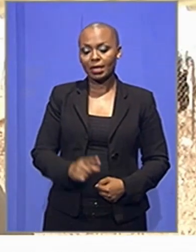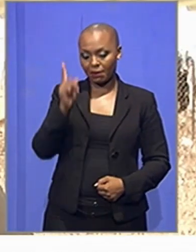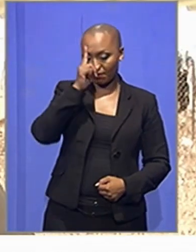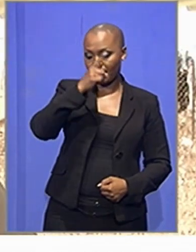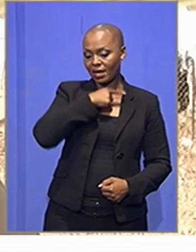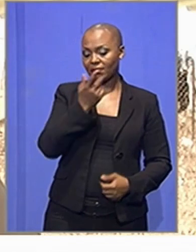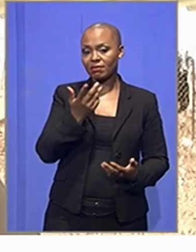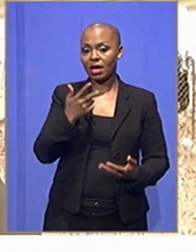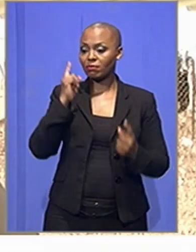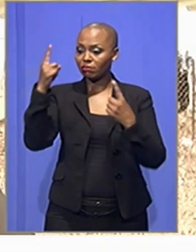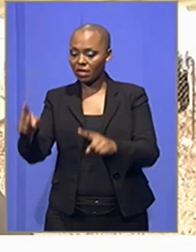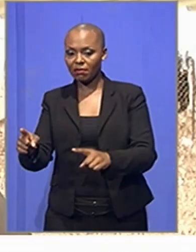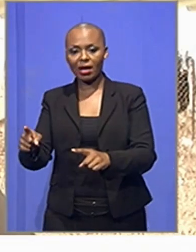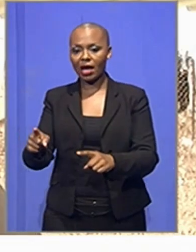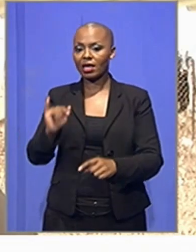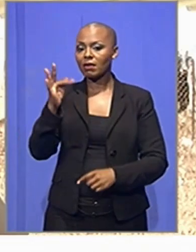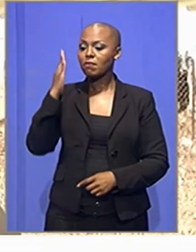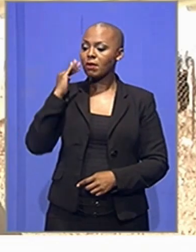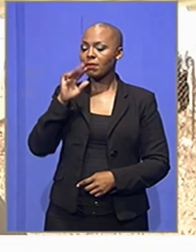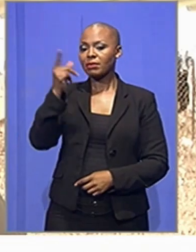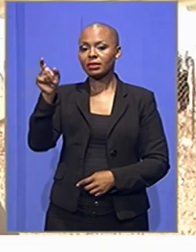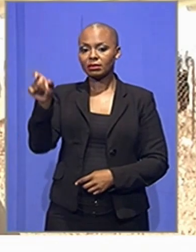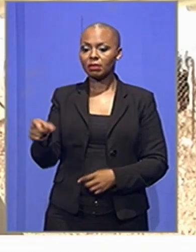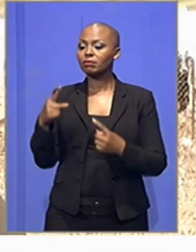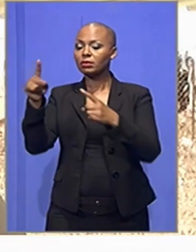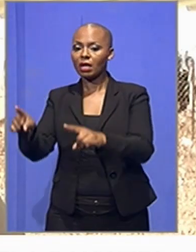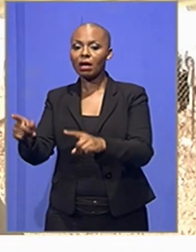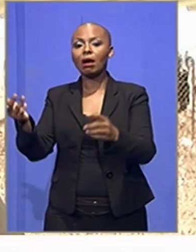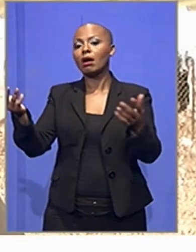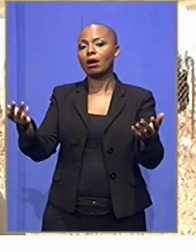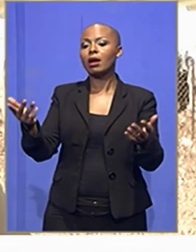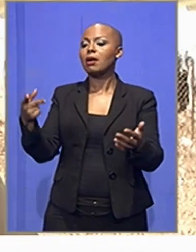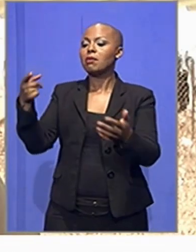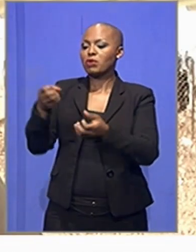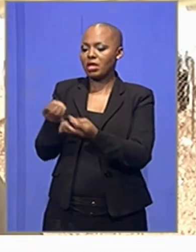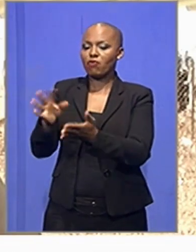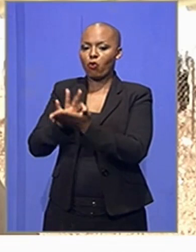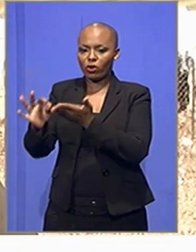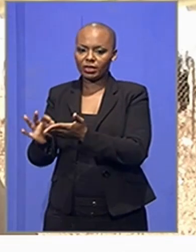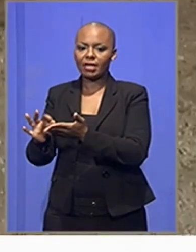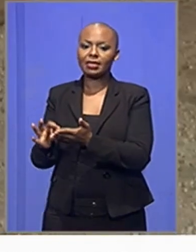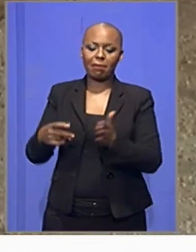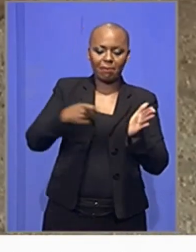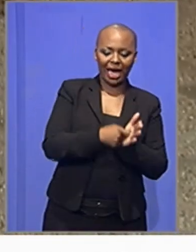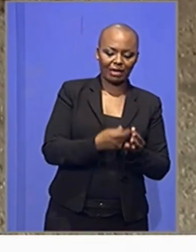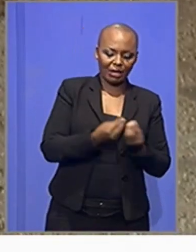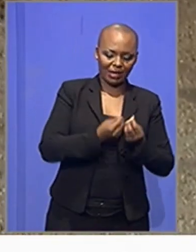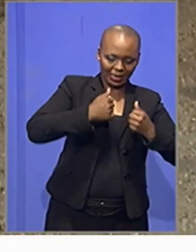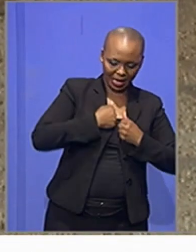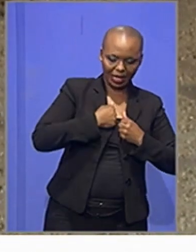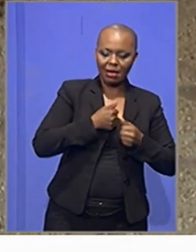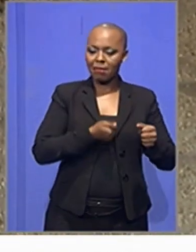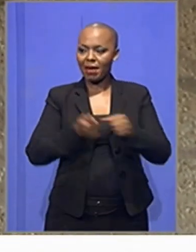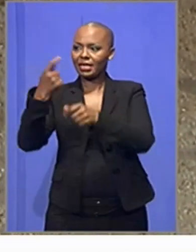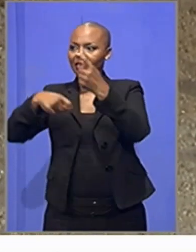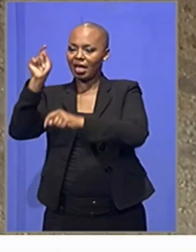contract go go bone ba mo fa contract a ba tla go reka se nna ke se dira a ba go ba se rekisetsa. Moitseanape wa tsa ikonomi